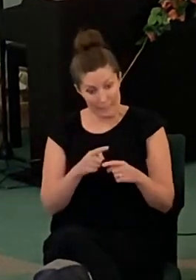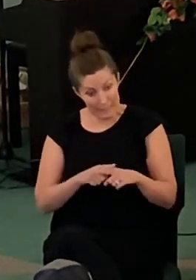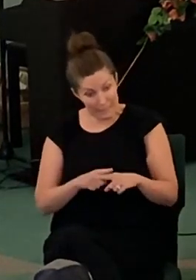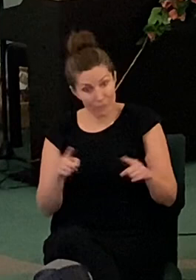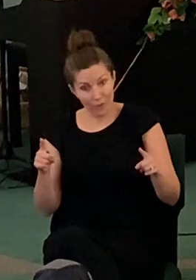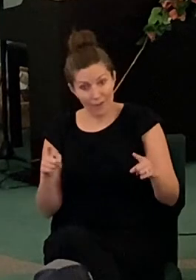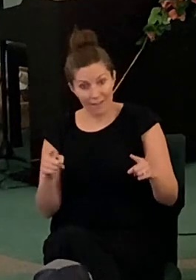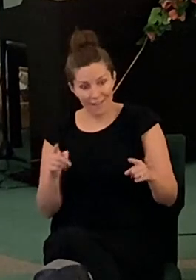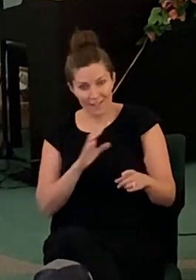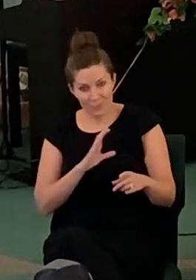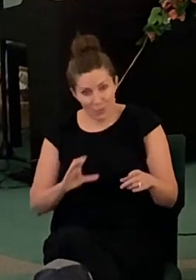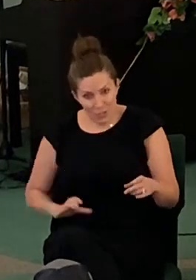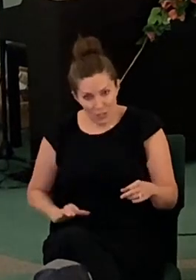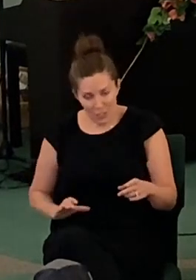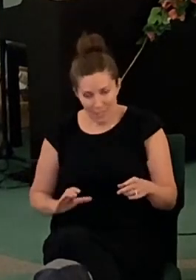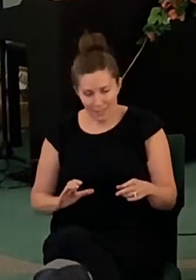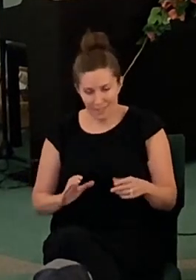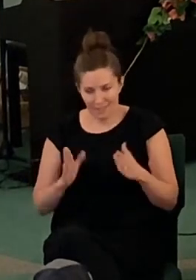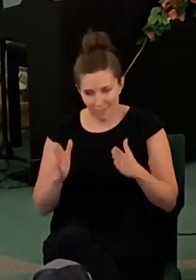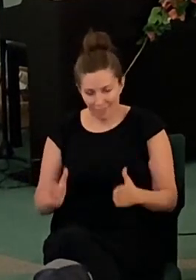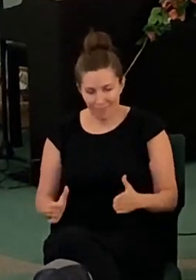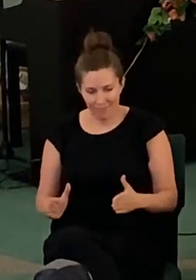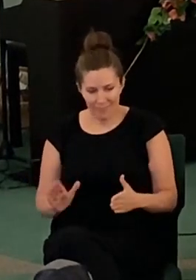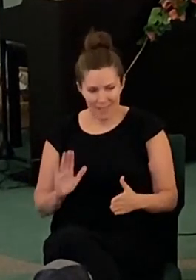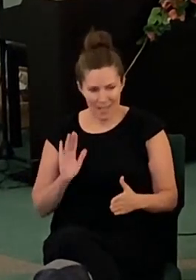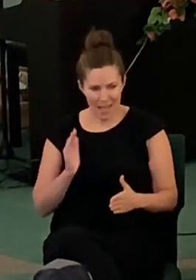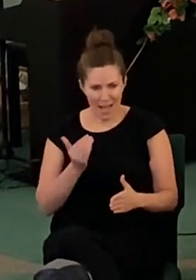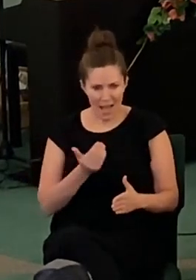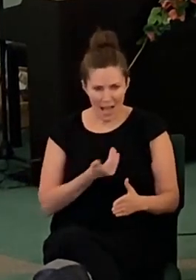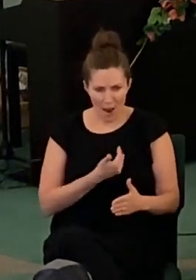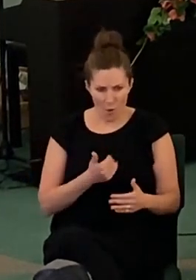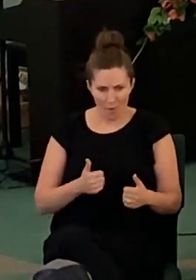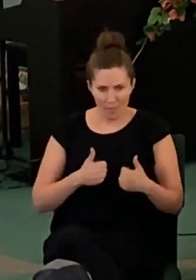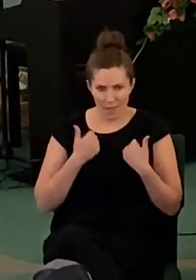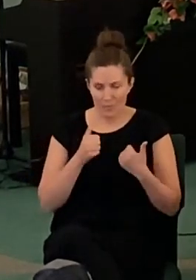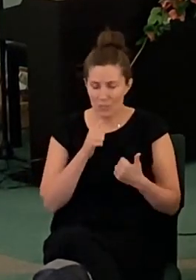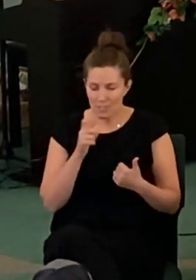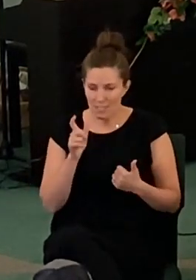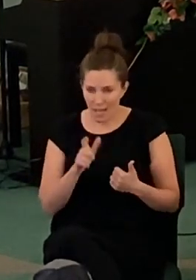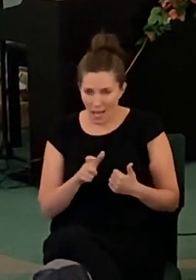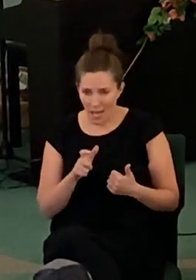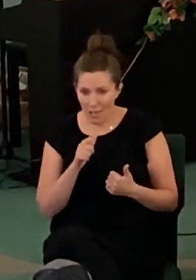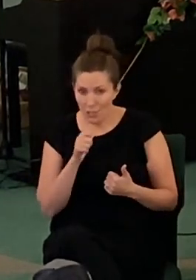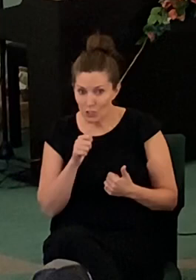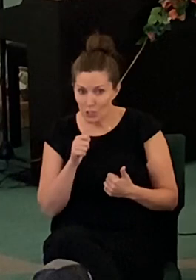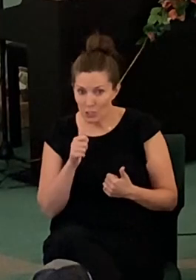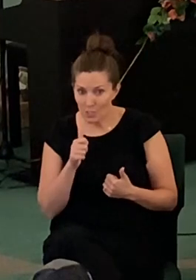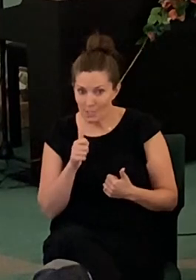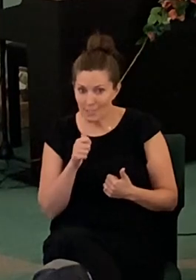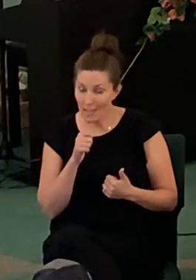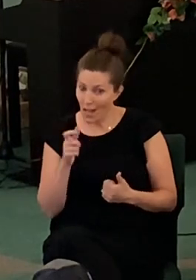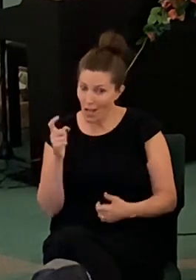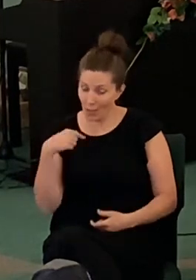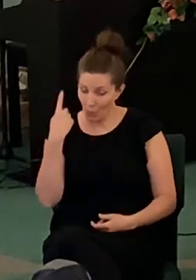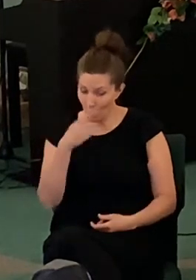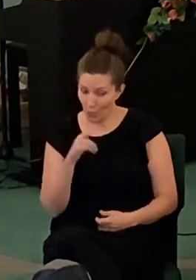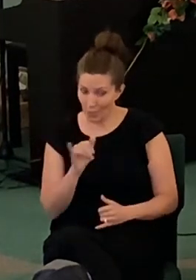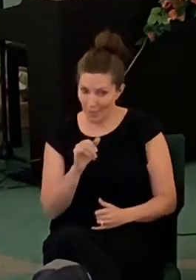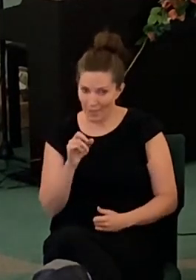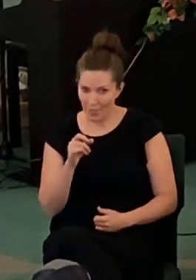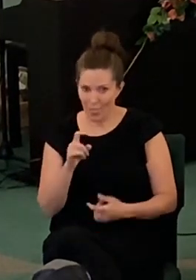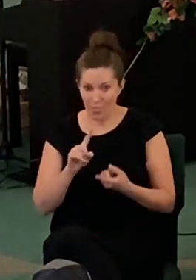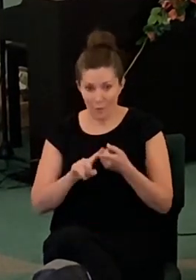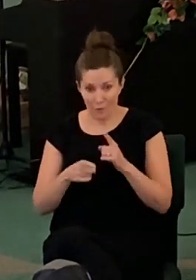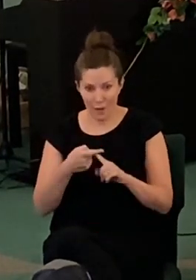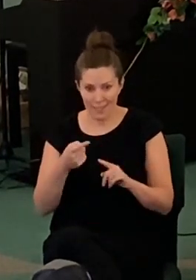As Christians, our lives should not look like a Friends episode, if you've ever seen Friends. Funny show. They all kind of